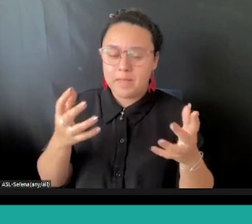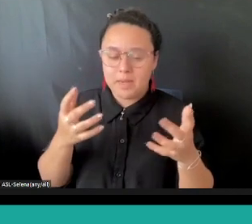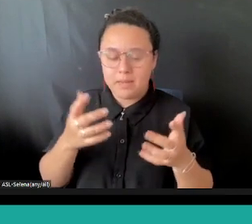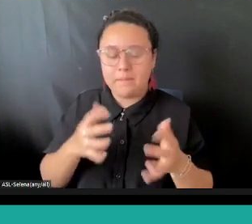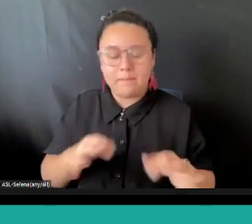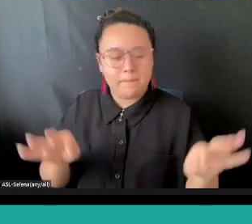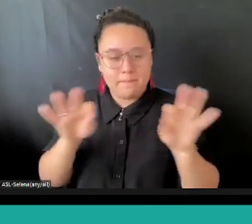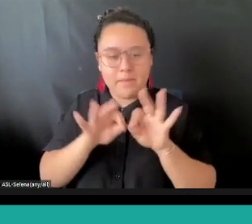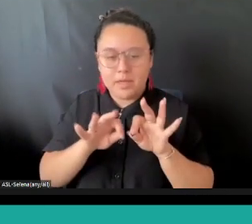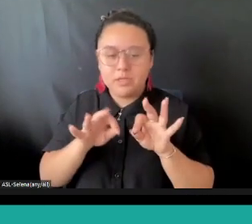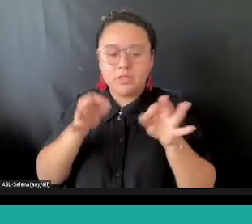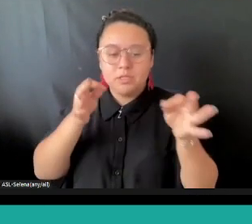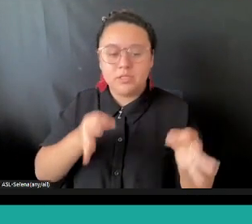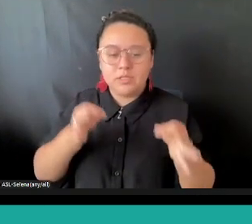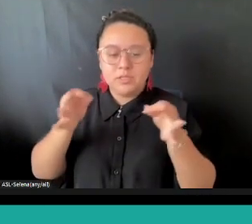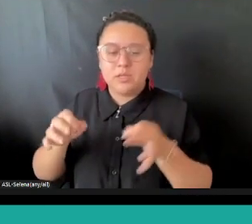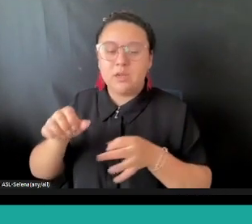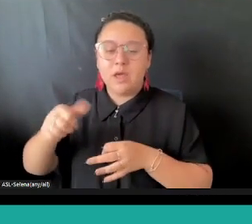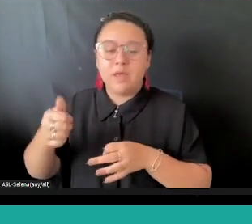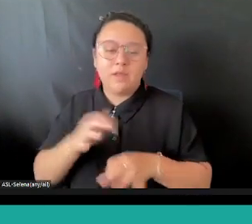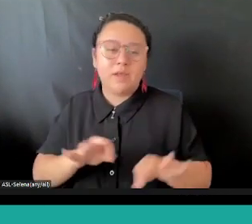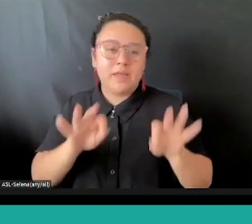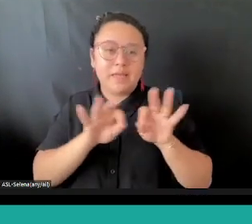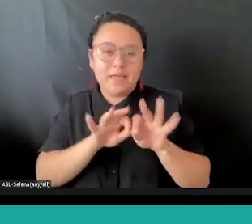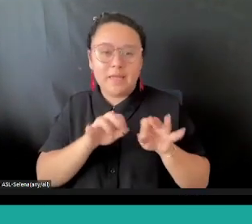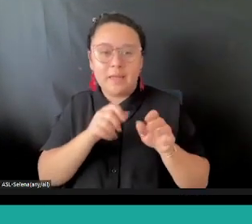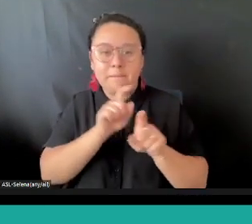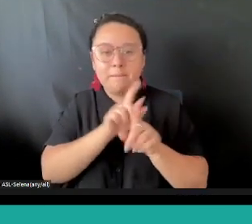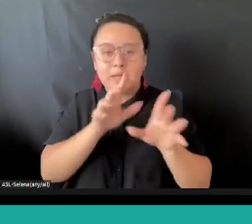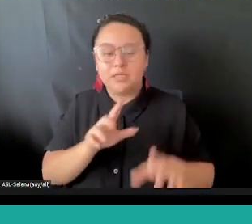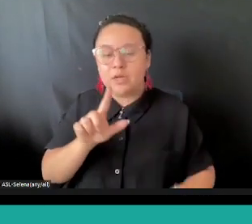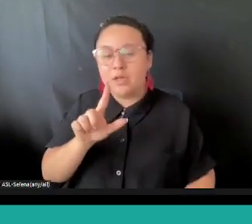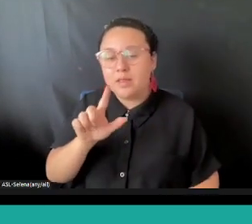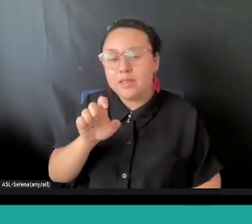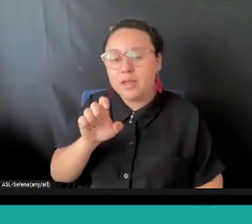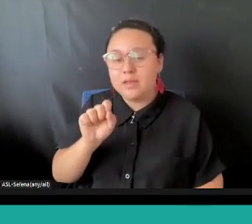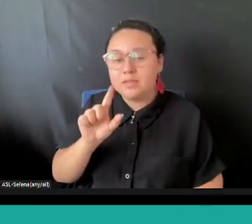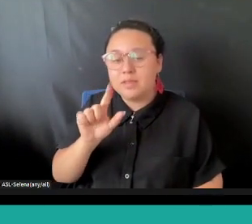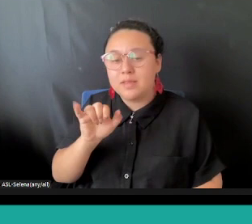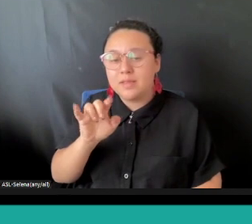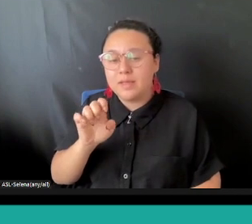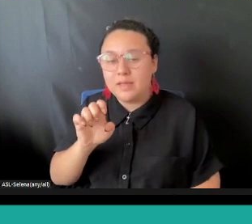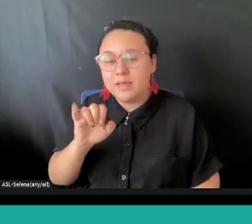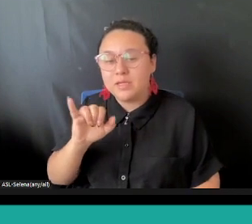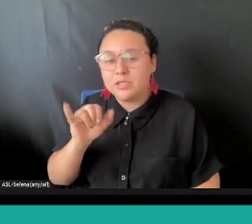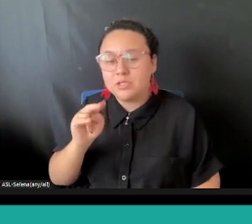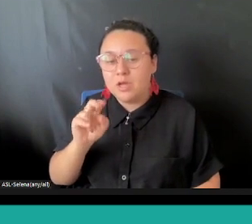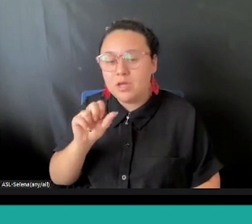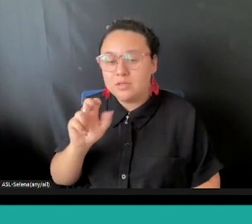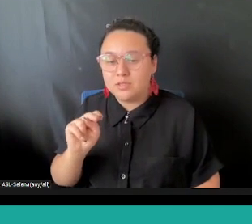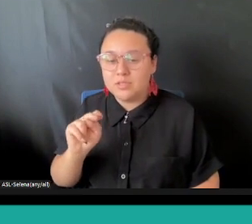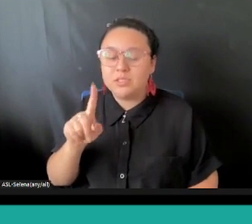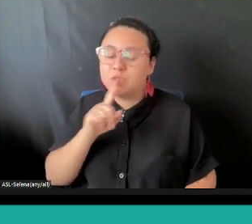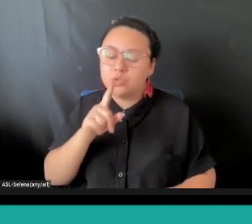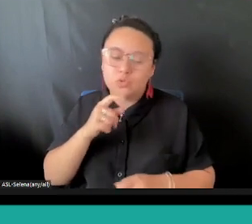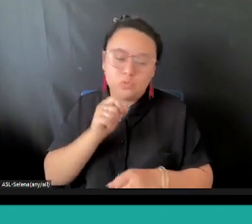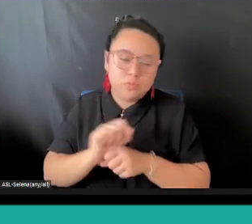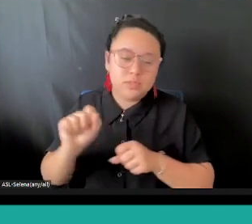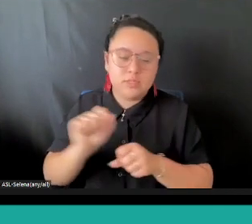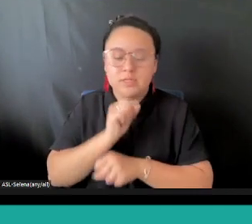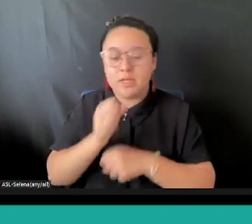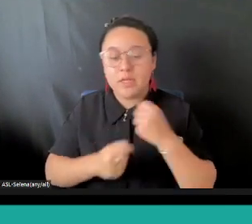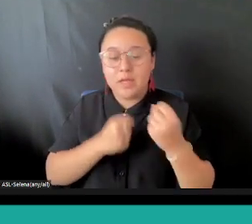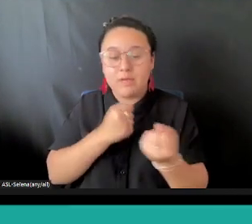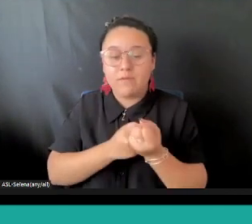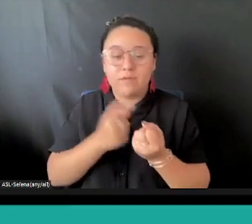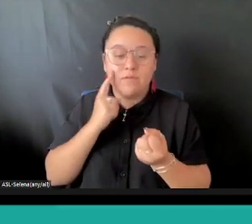mentors from Center Theater Group, Leslie Johnson, you know, who really advocated me for me in education and community partnerships. And then I